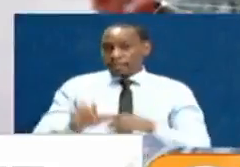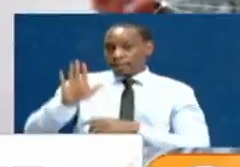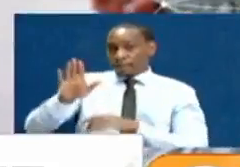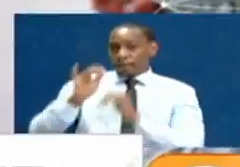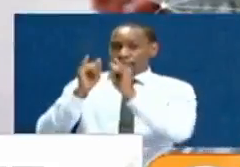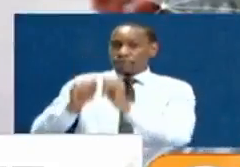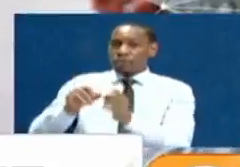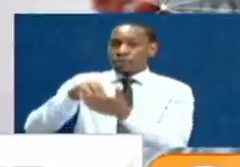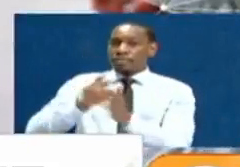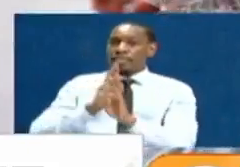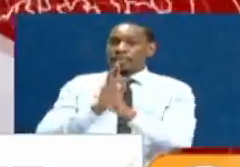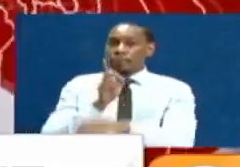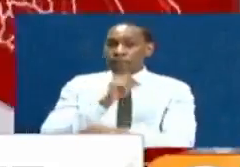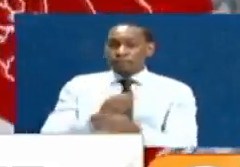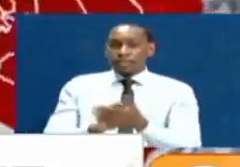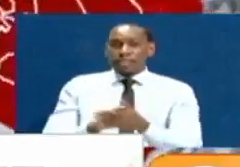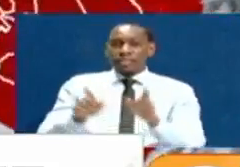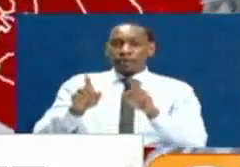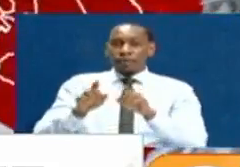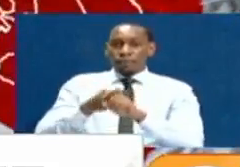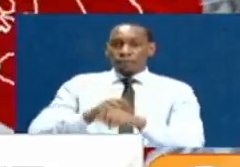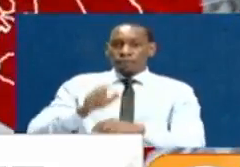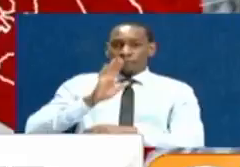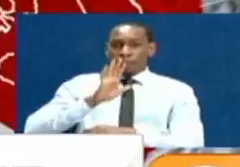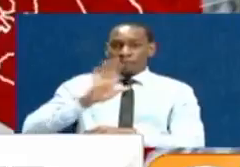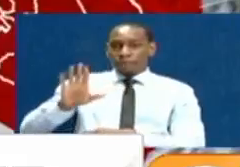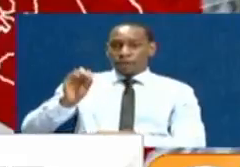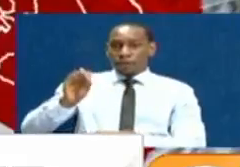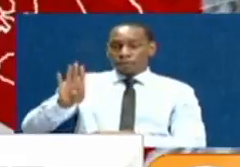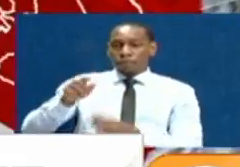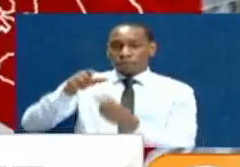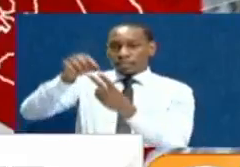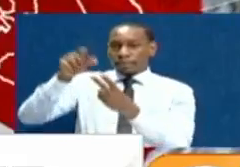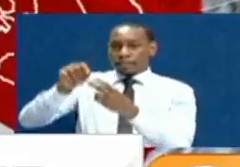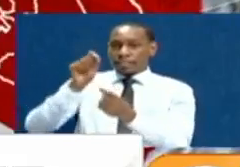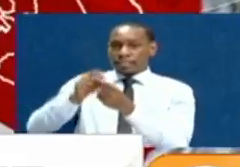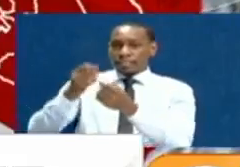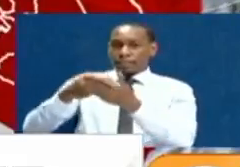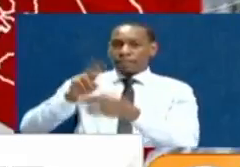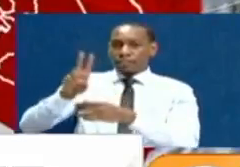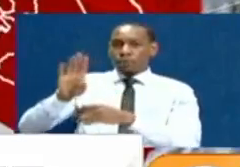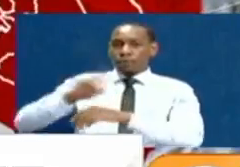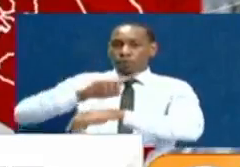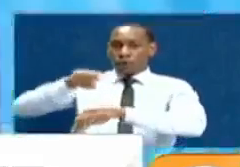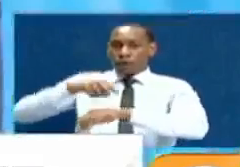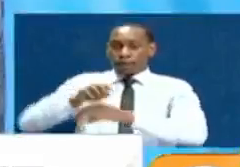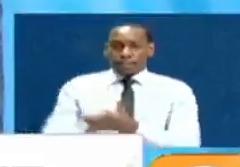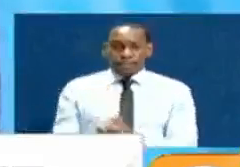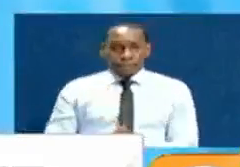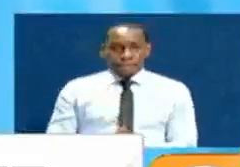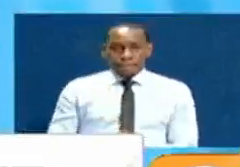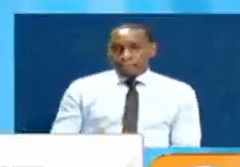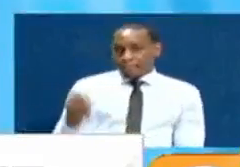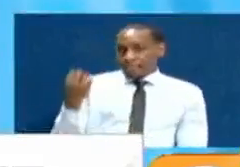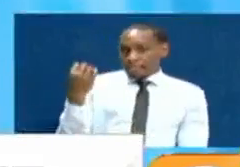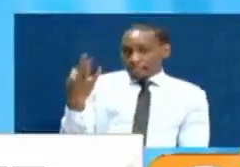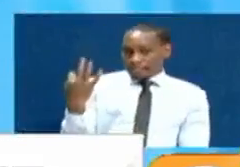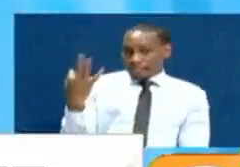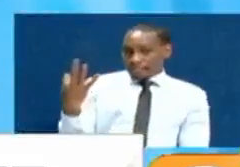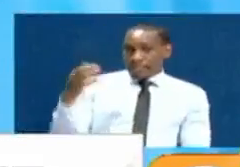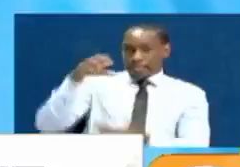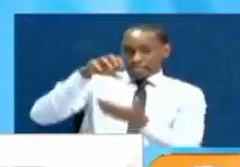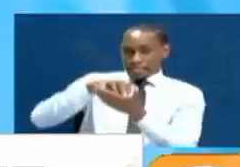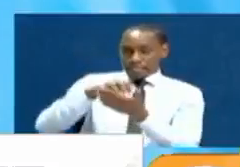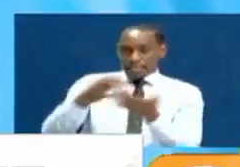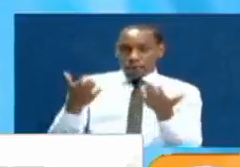5 new cases were reported out of 504 samples tested over the last 24 hours. 3 of the cases are